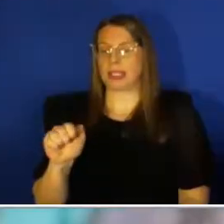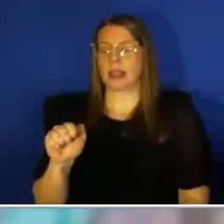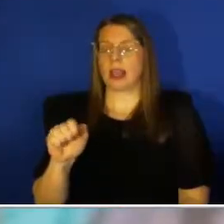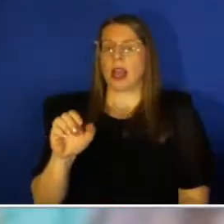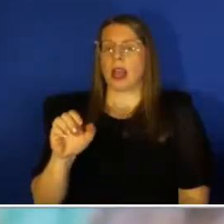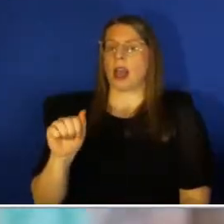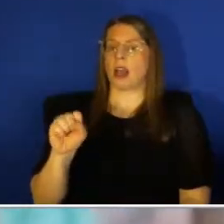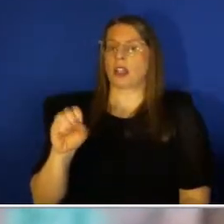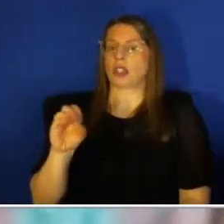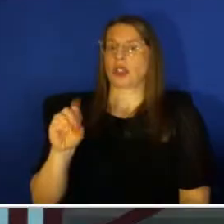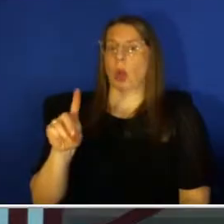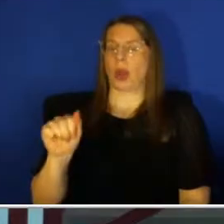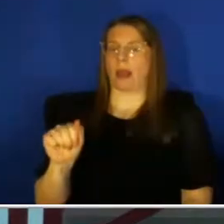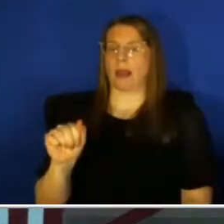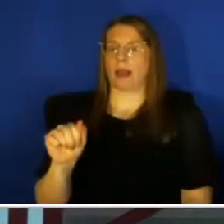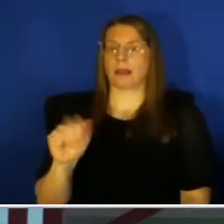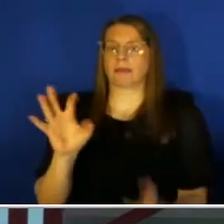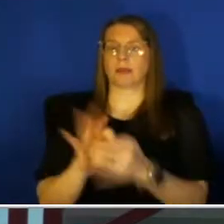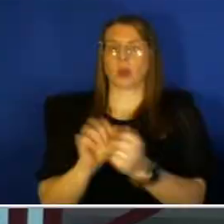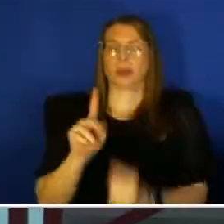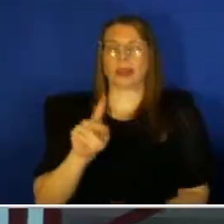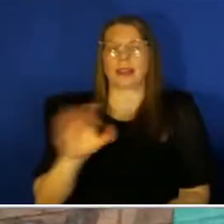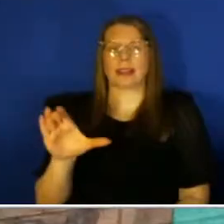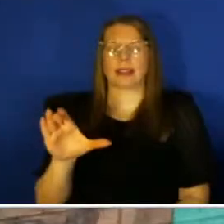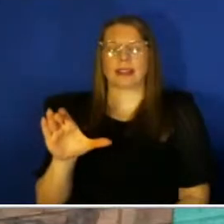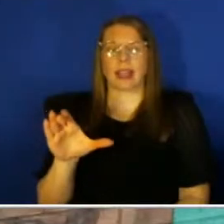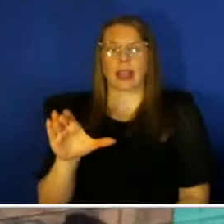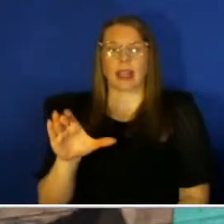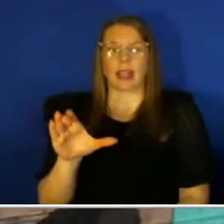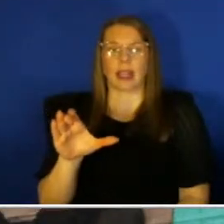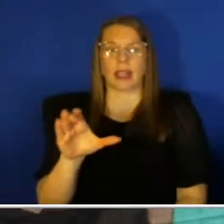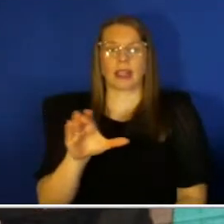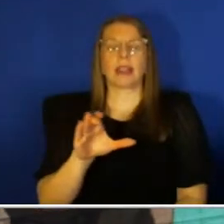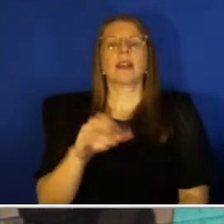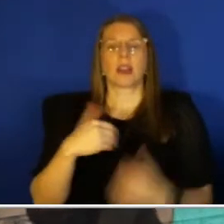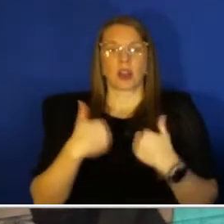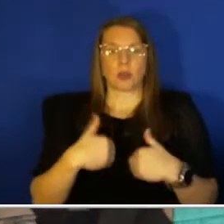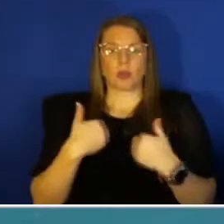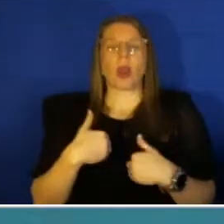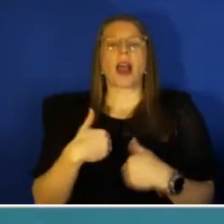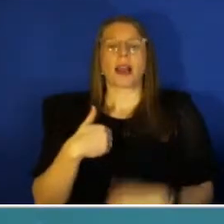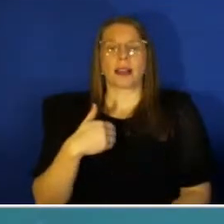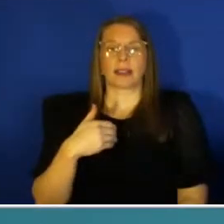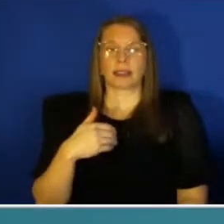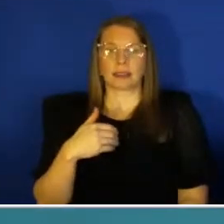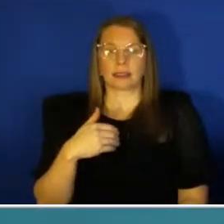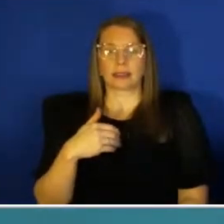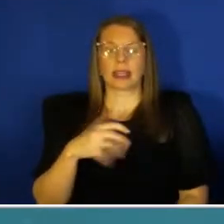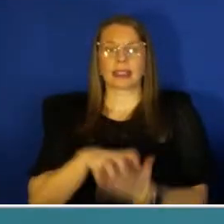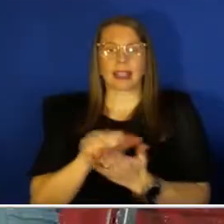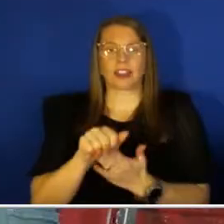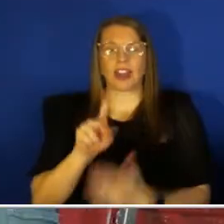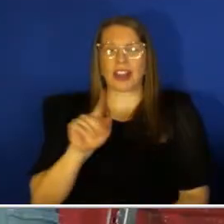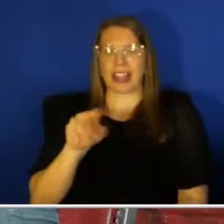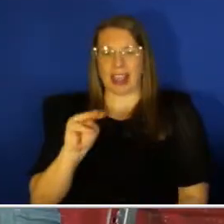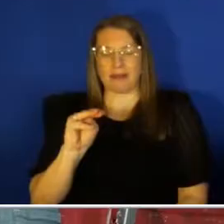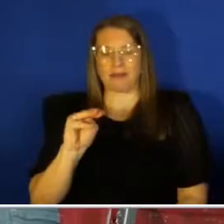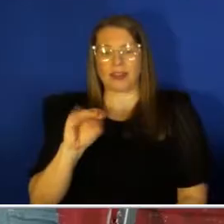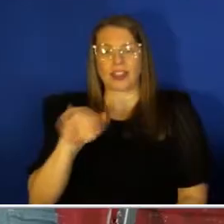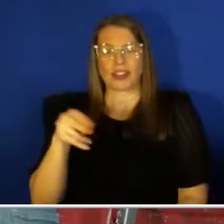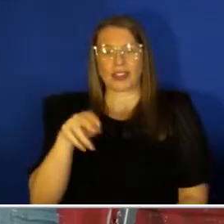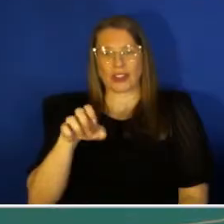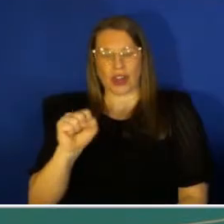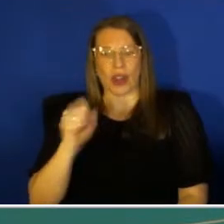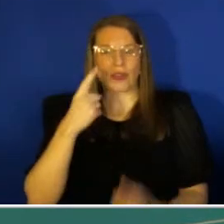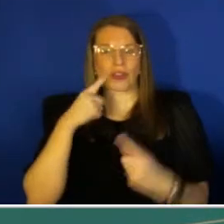with her Kansas City muse, breast cancer survivor Kim Jones. I never thought I'd see my face on the side of a building.